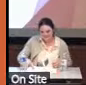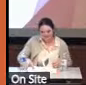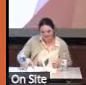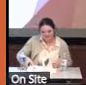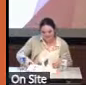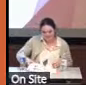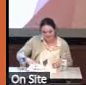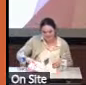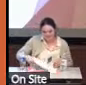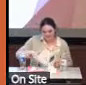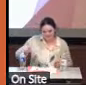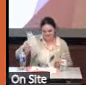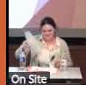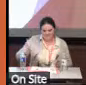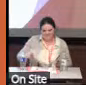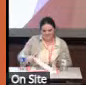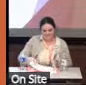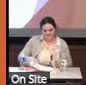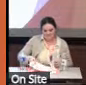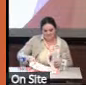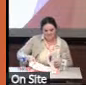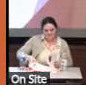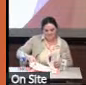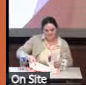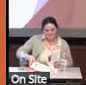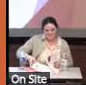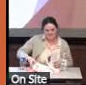we'd be happy to do our best to answer those.